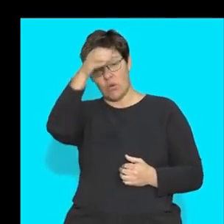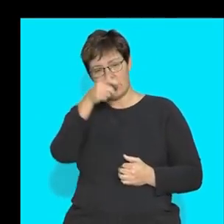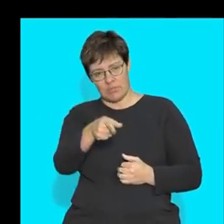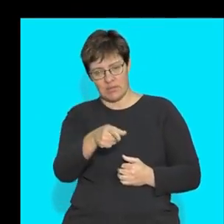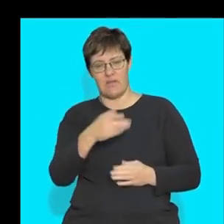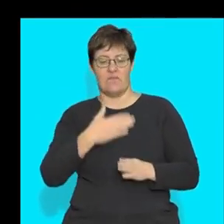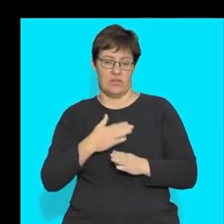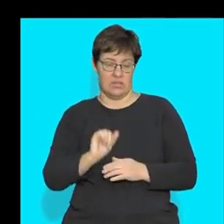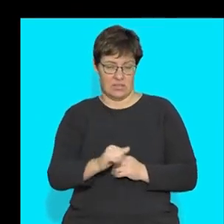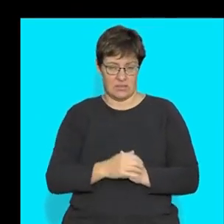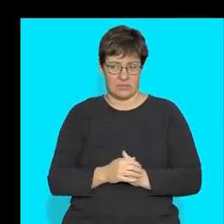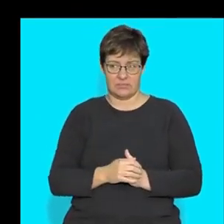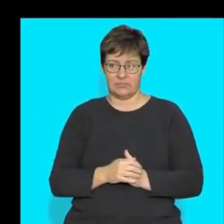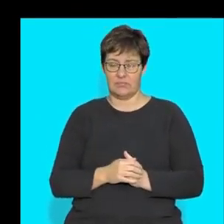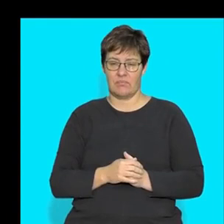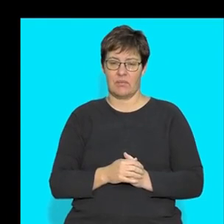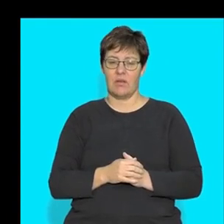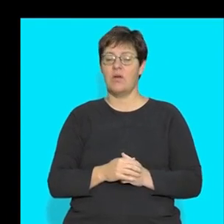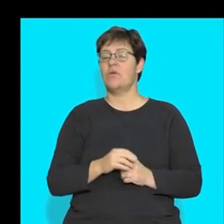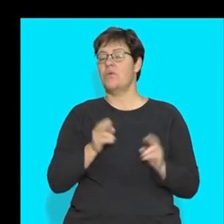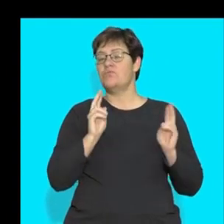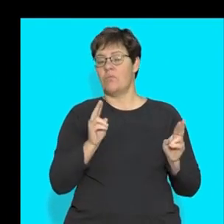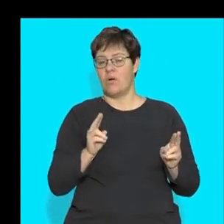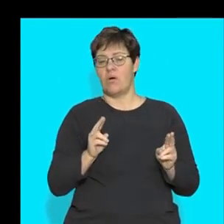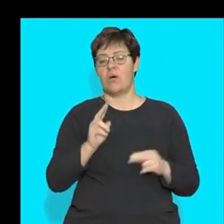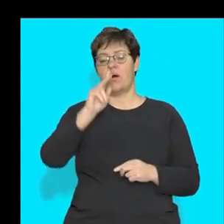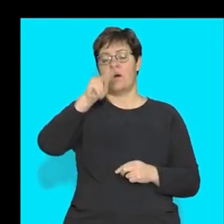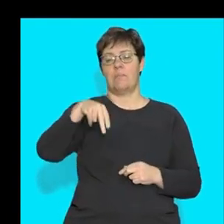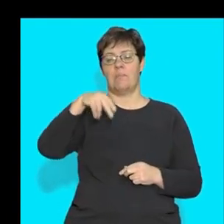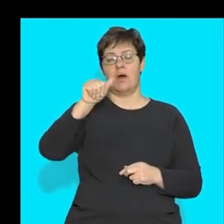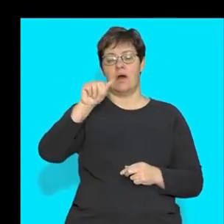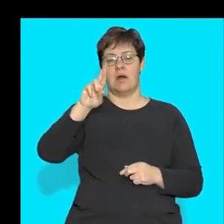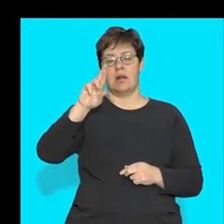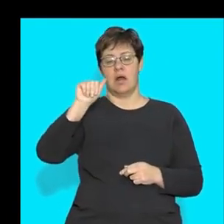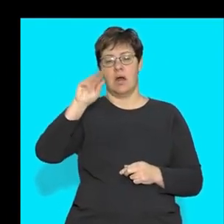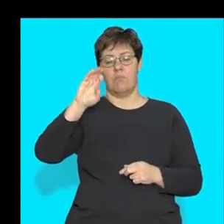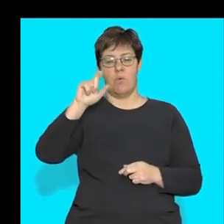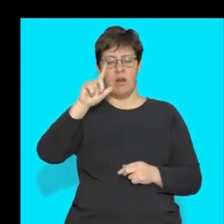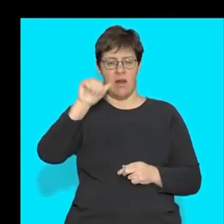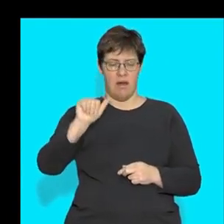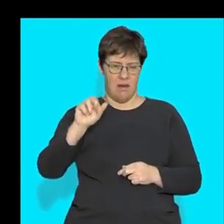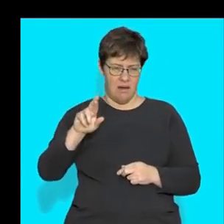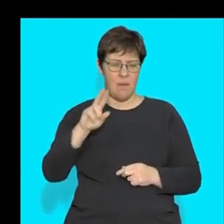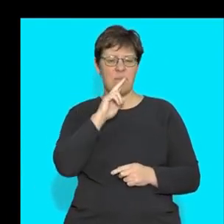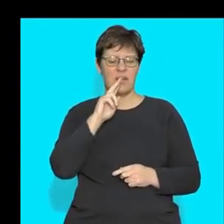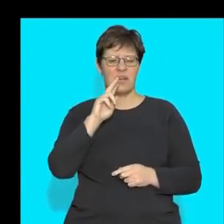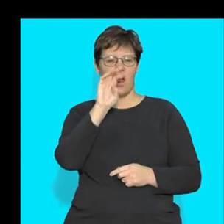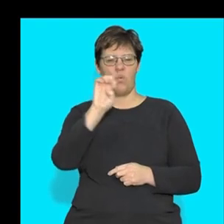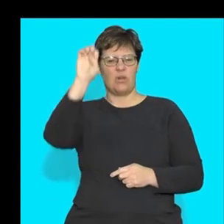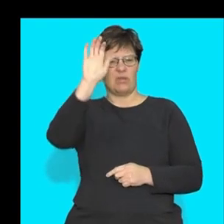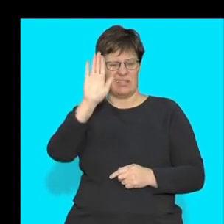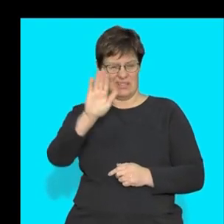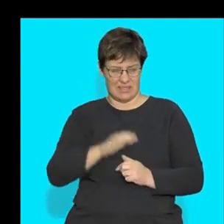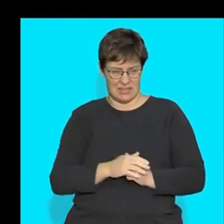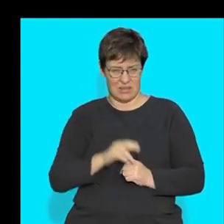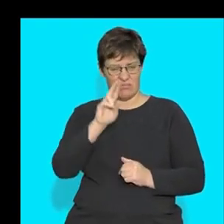of a function. This is normally what we call a parabola, right? Remember a quadratic function. You know that